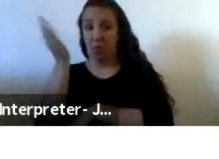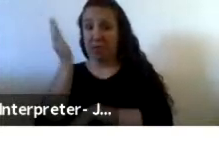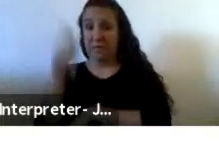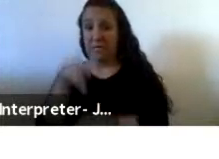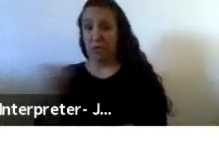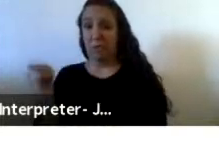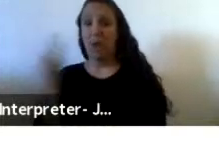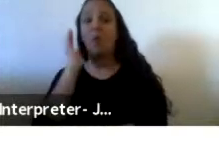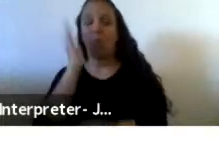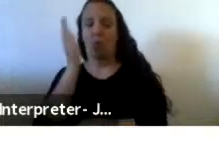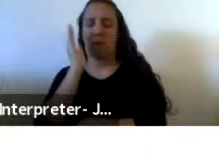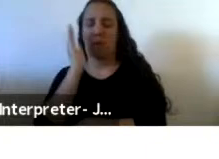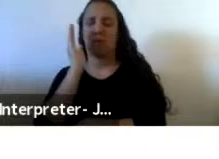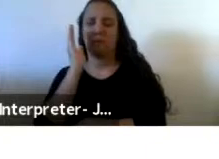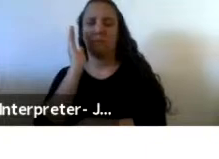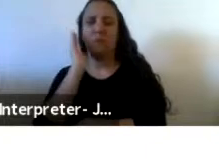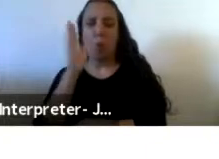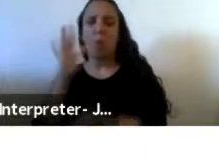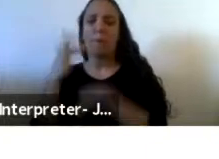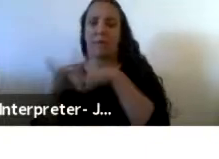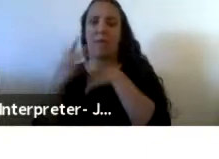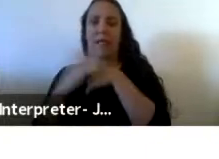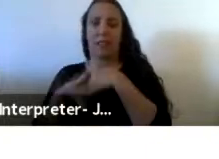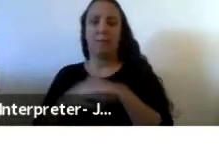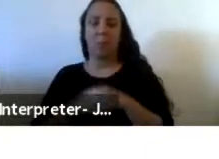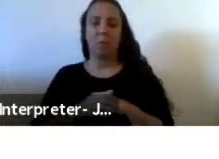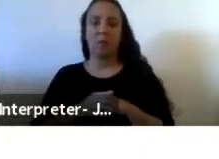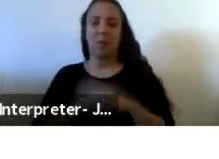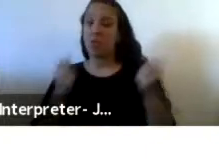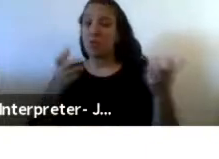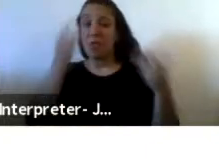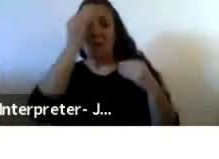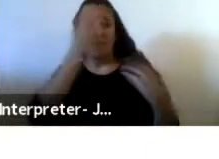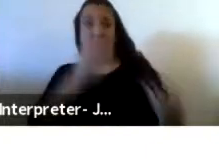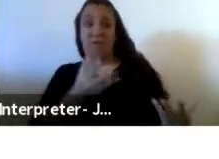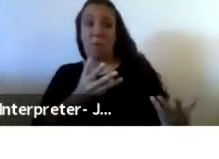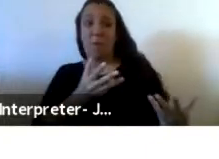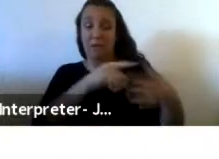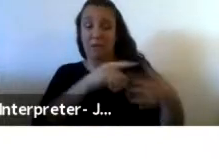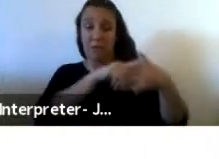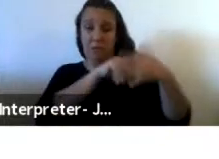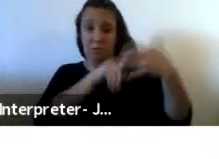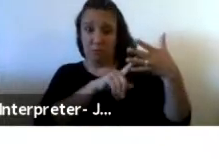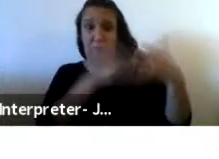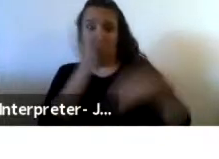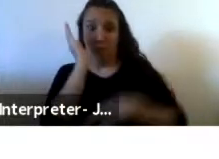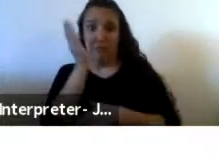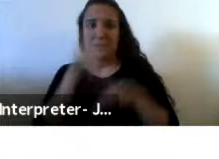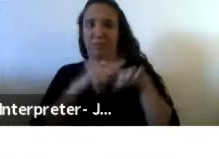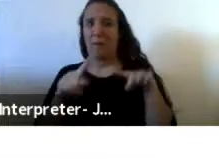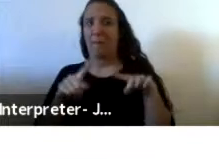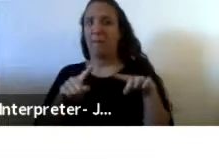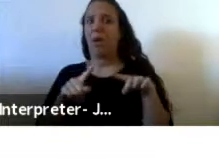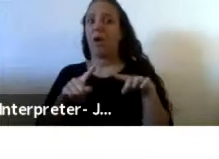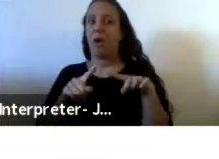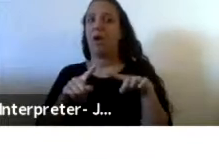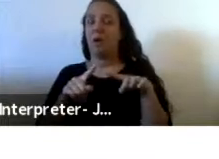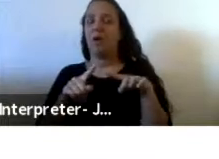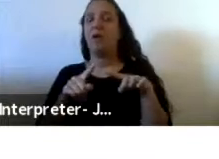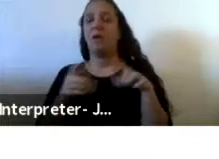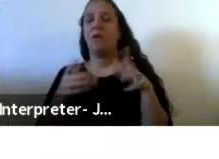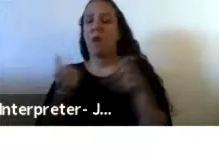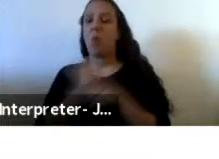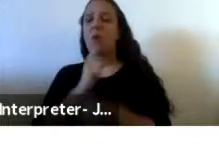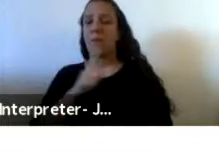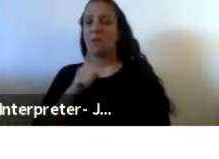definitely, you know, read it at your own pace. There's a lot of great content. I just want to make sure that as we move forward, that for a lot of you, that